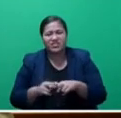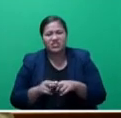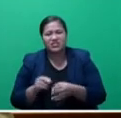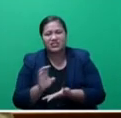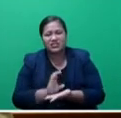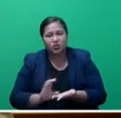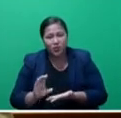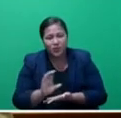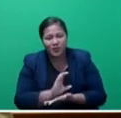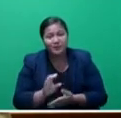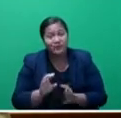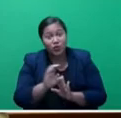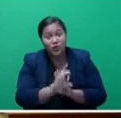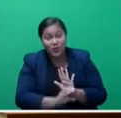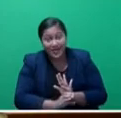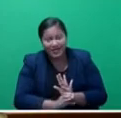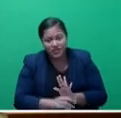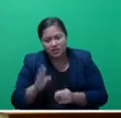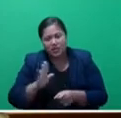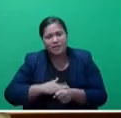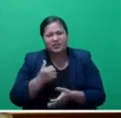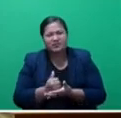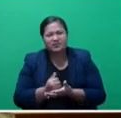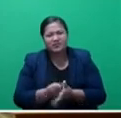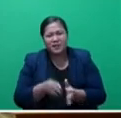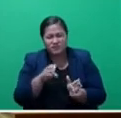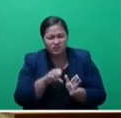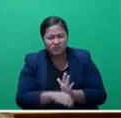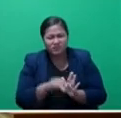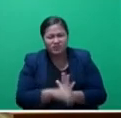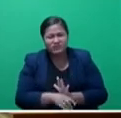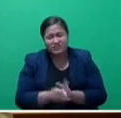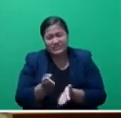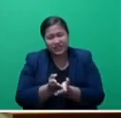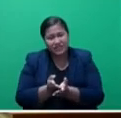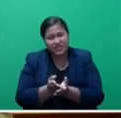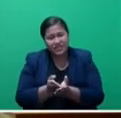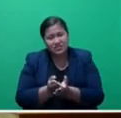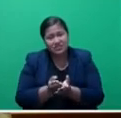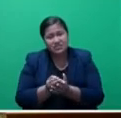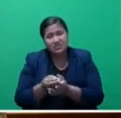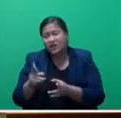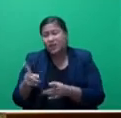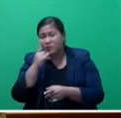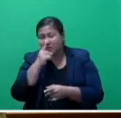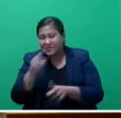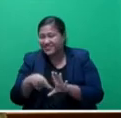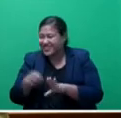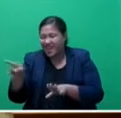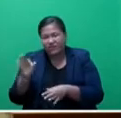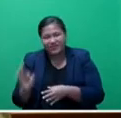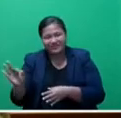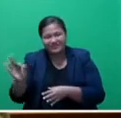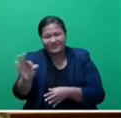Commerce Commission to make an effort to monitor prices of several goods and services available to the people in the outer islands at